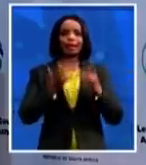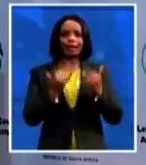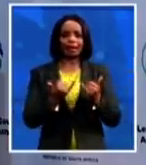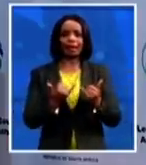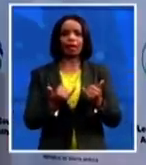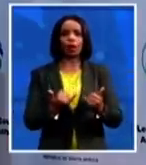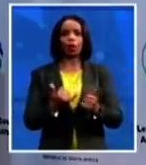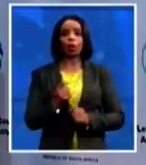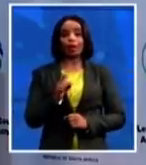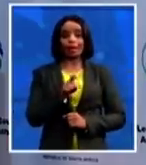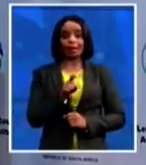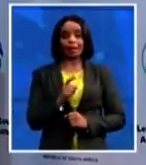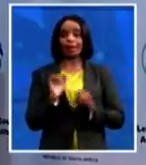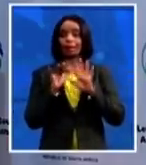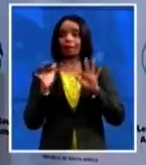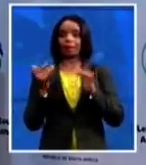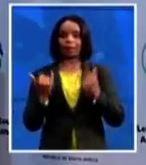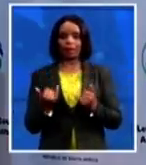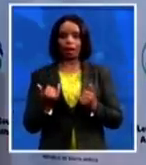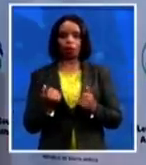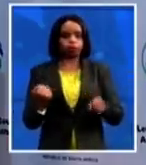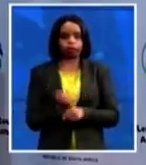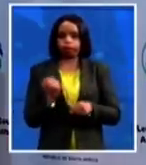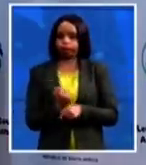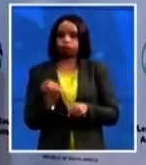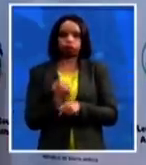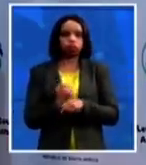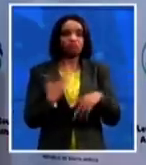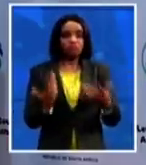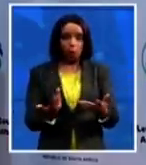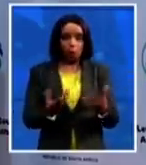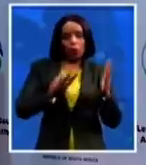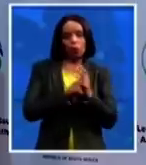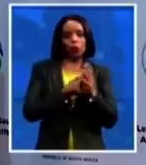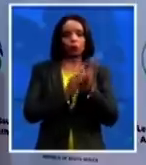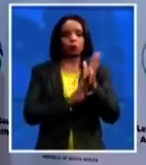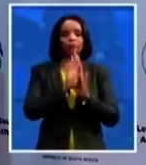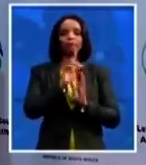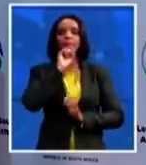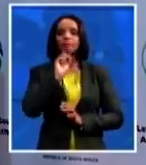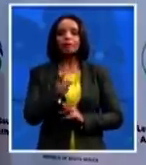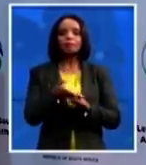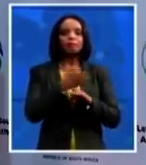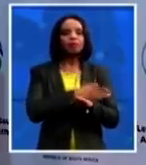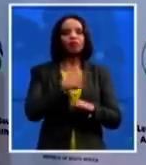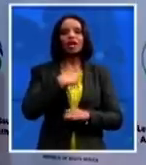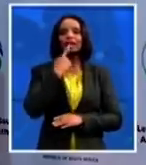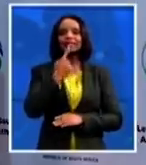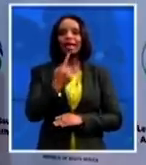And I want to repeat what I said about a firm. If a firm says to you, let's use